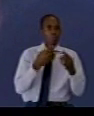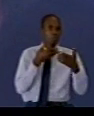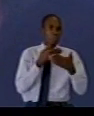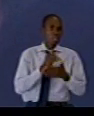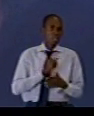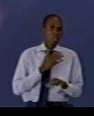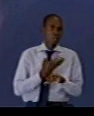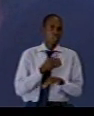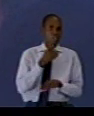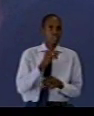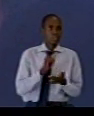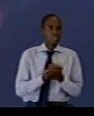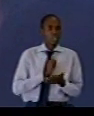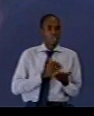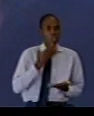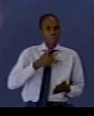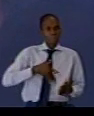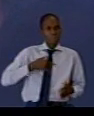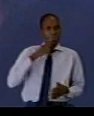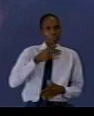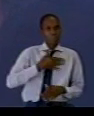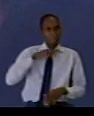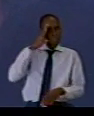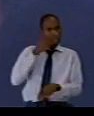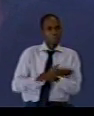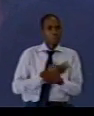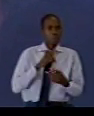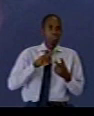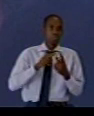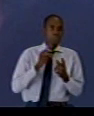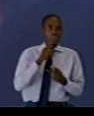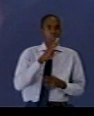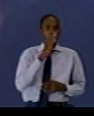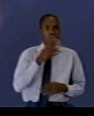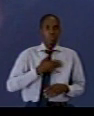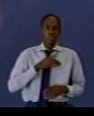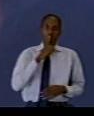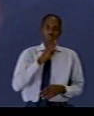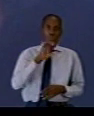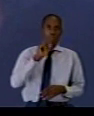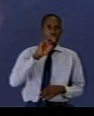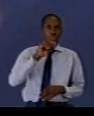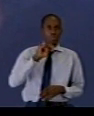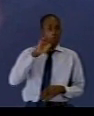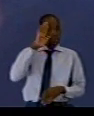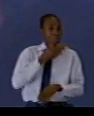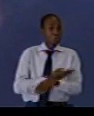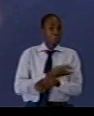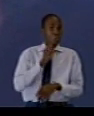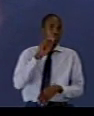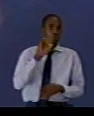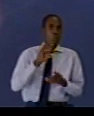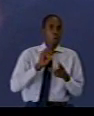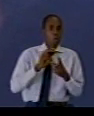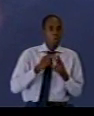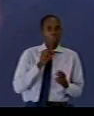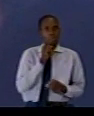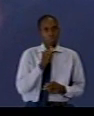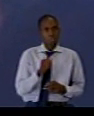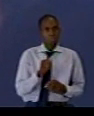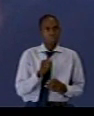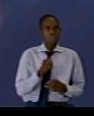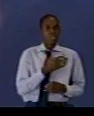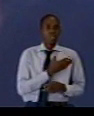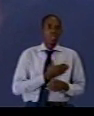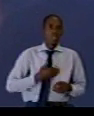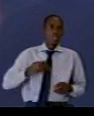thee, that I may feel thee, my son, whether thou be my very son Esau or not. And Jacob went near